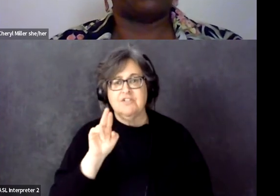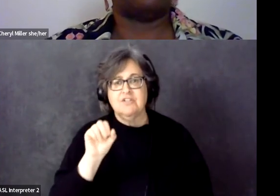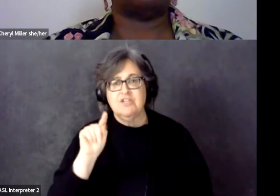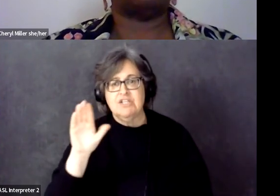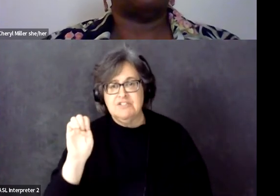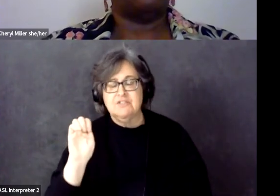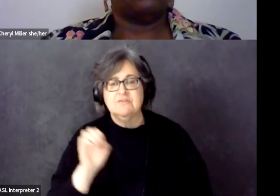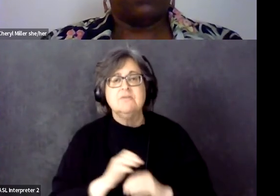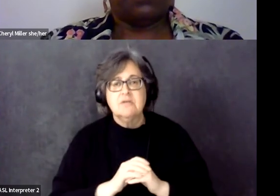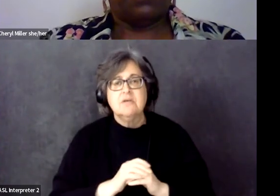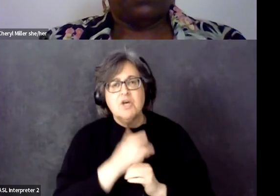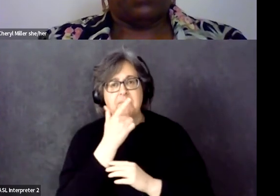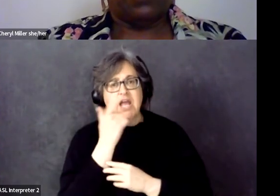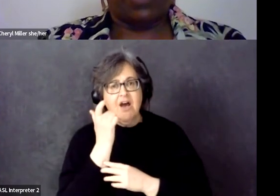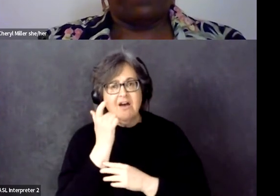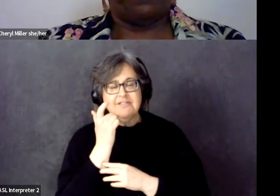because